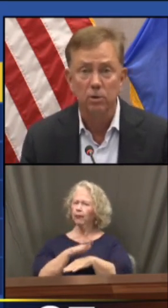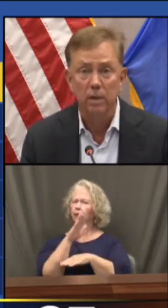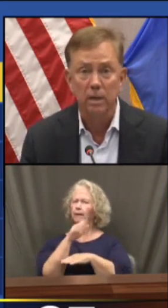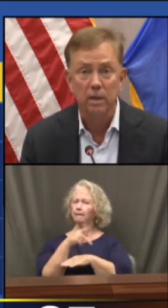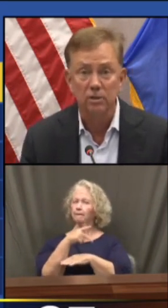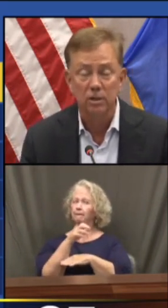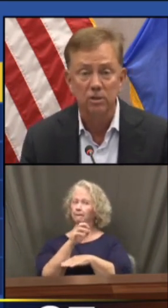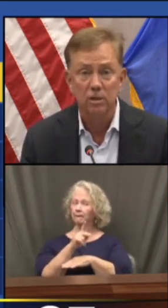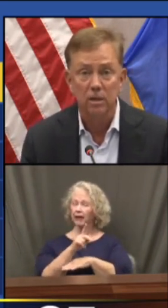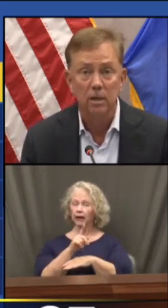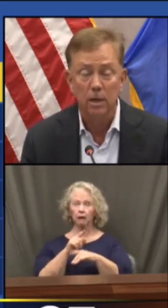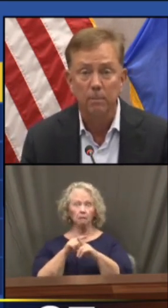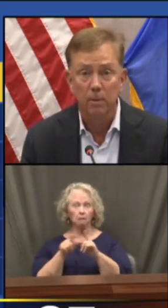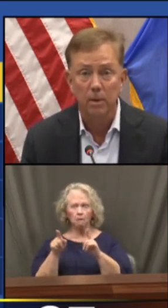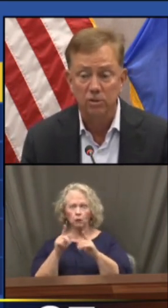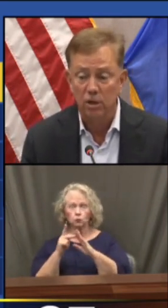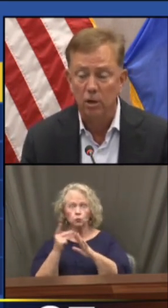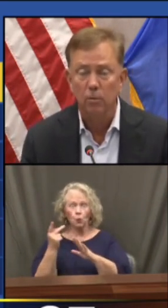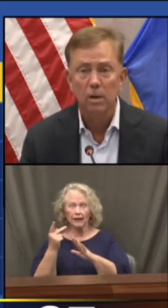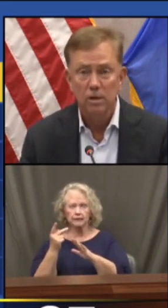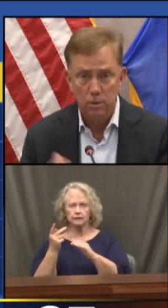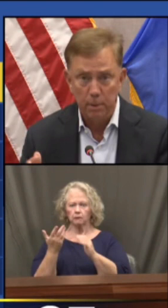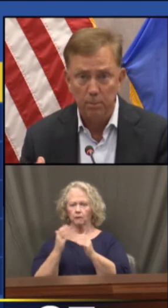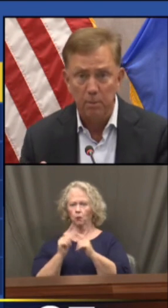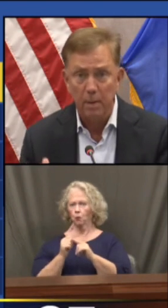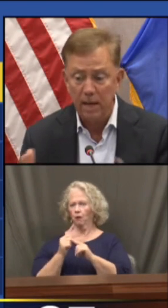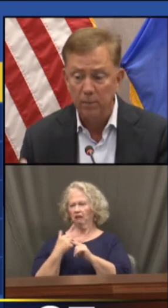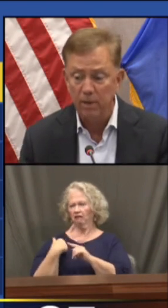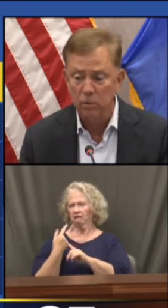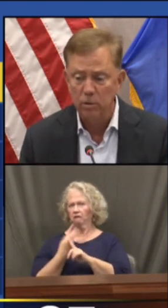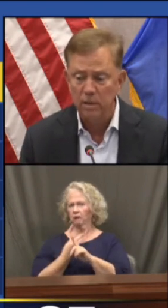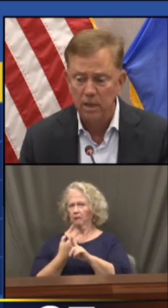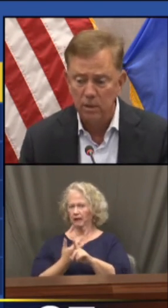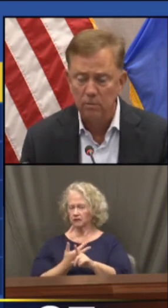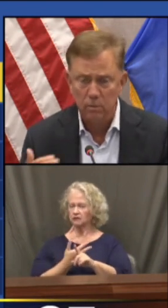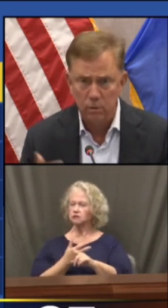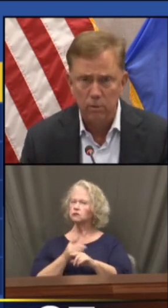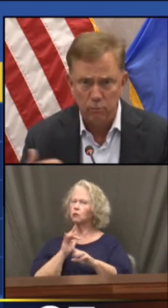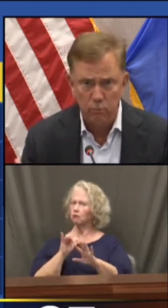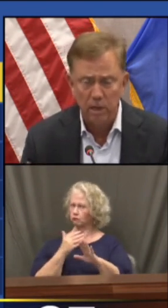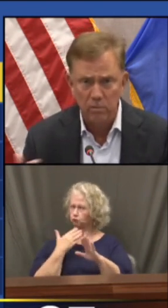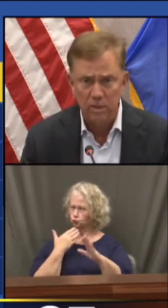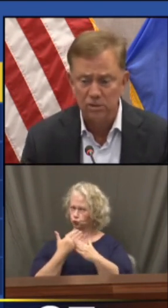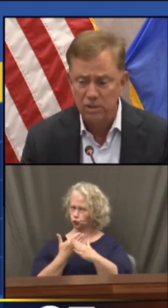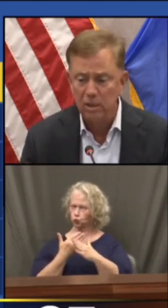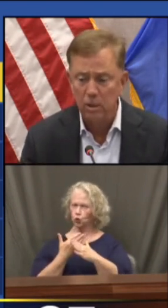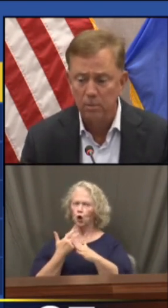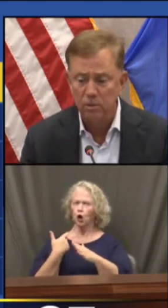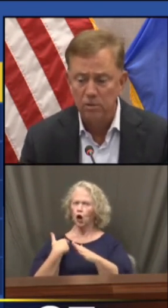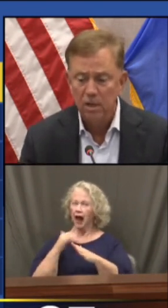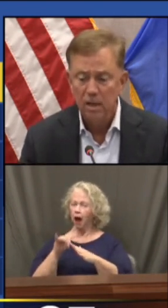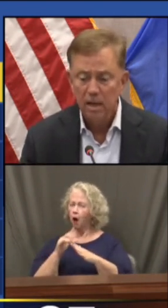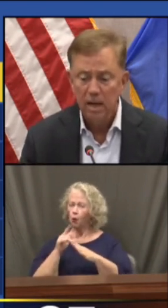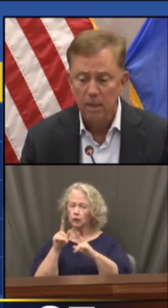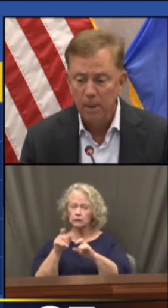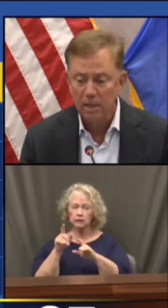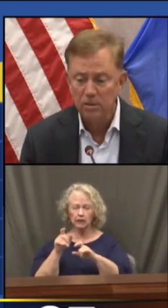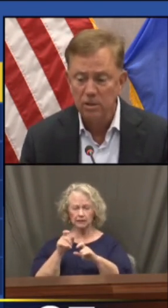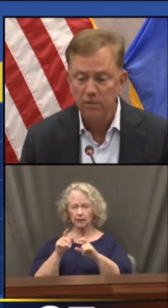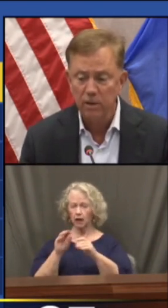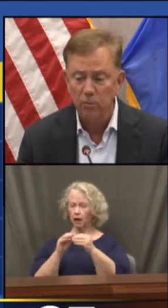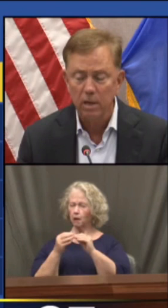we were doing just a couple of months ago. So people are back. We have good real testing numbers,